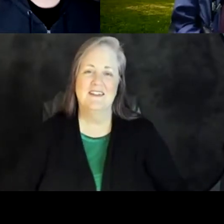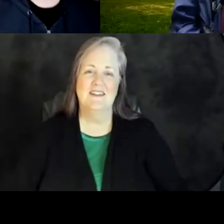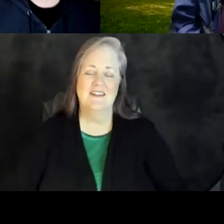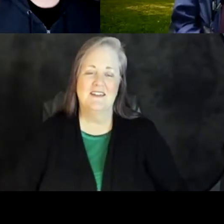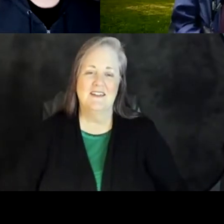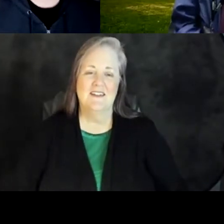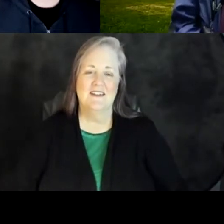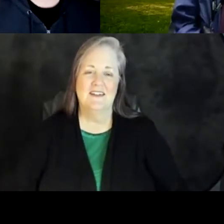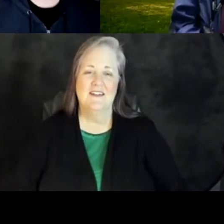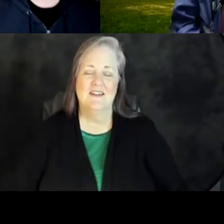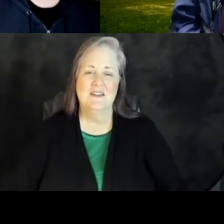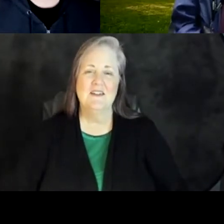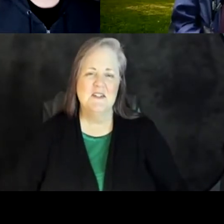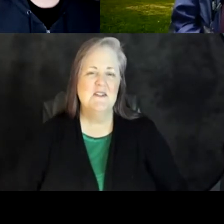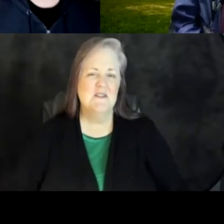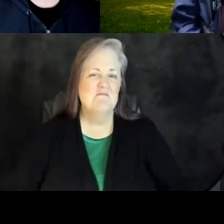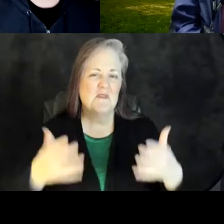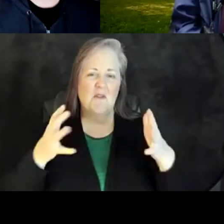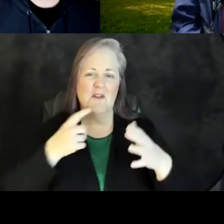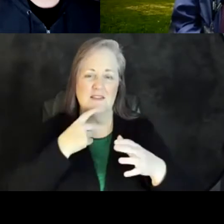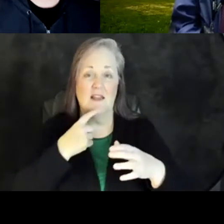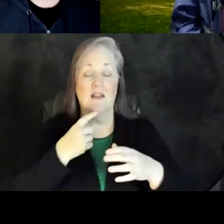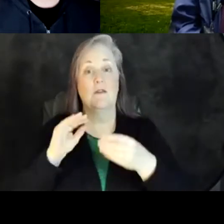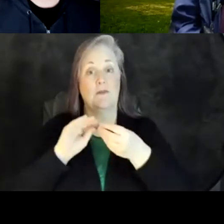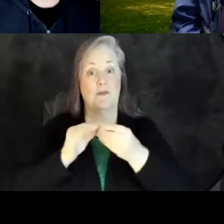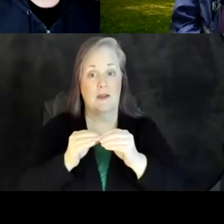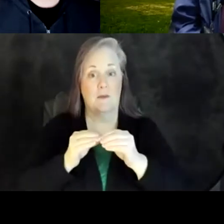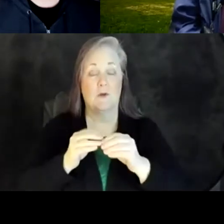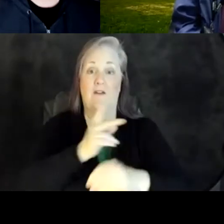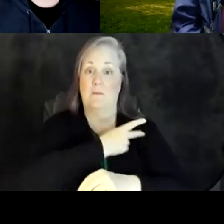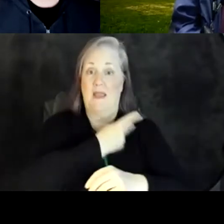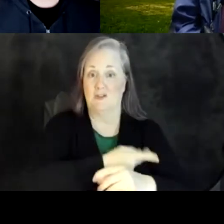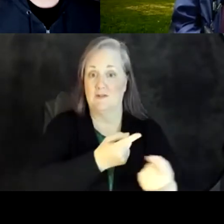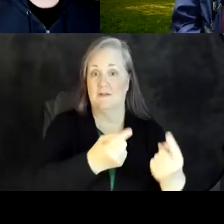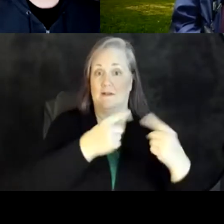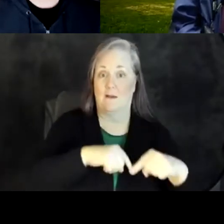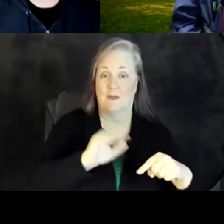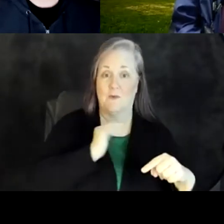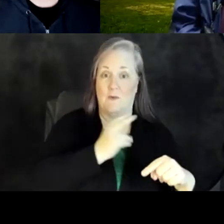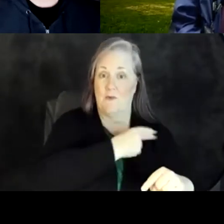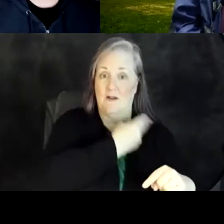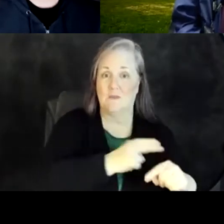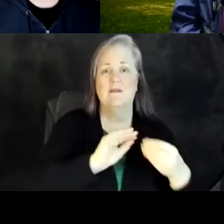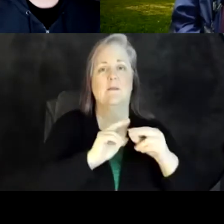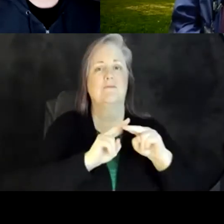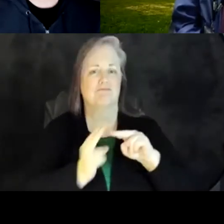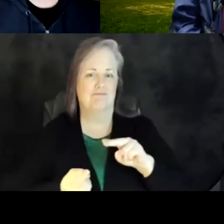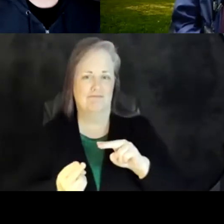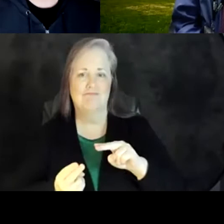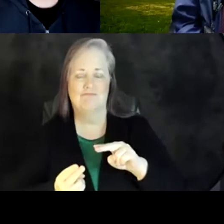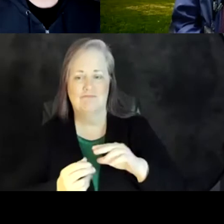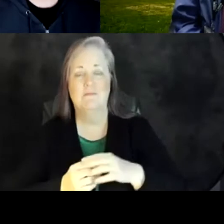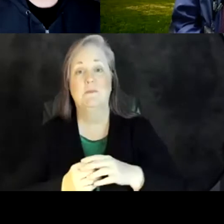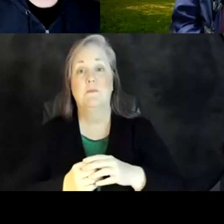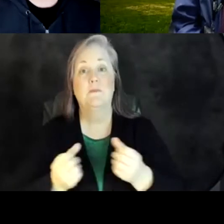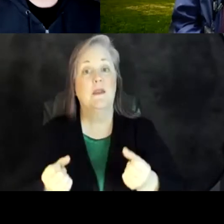As has been noted, we're seeing a decrease in the number of patients that we have had in our hospital. As far as the